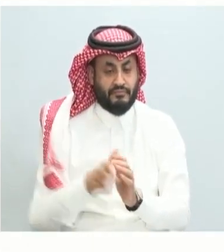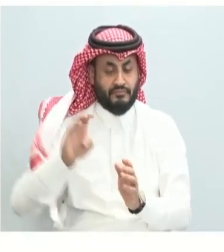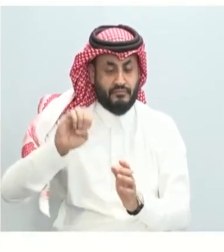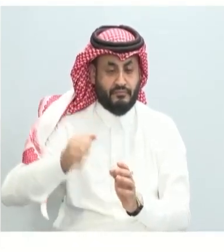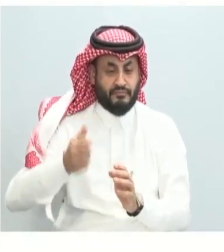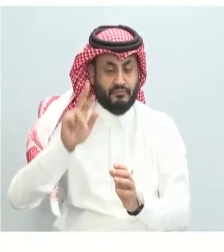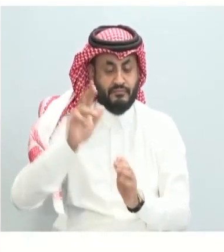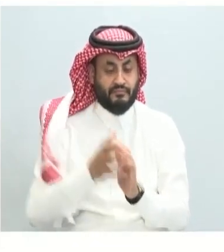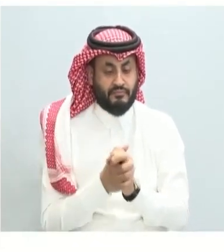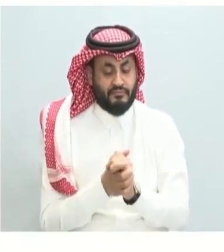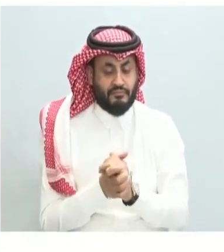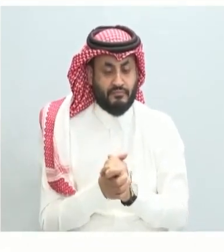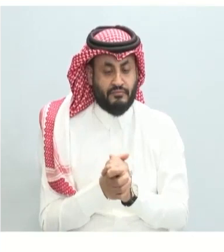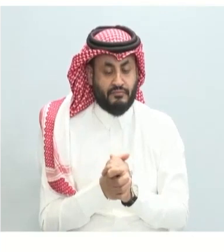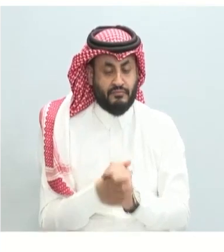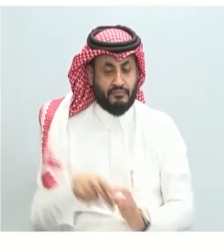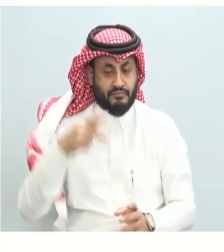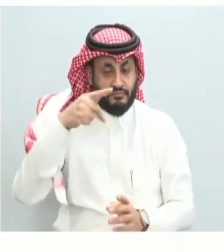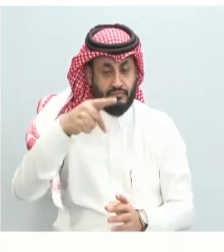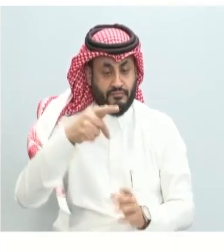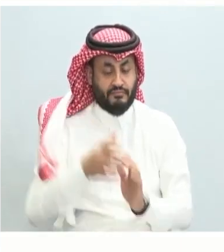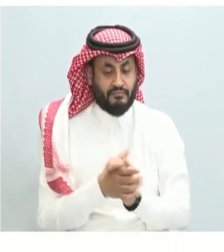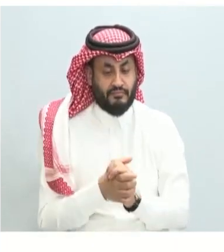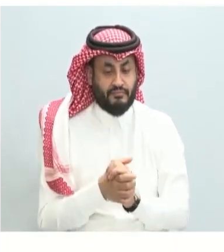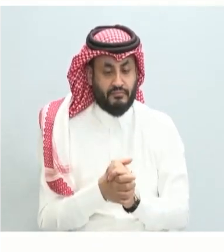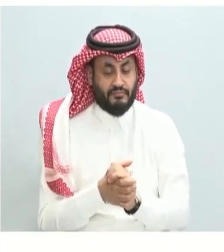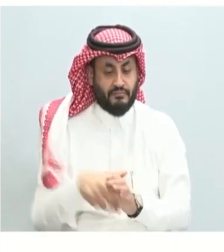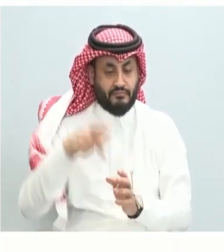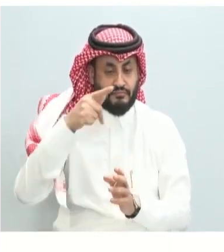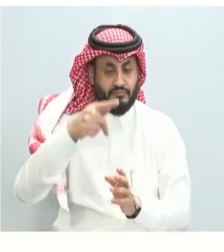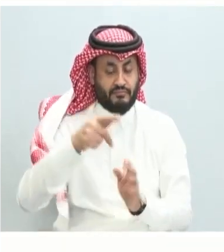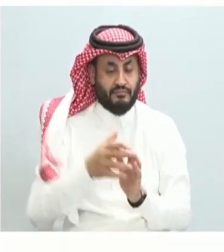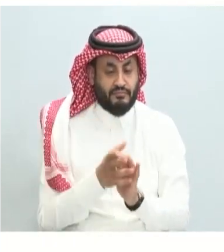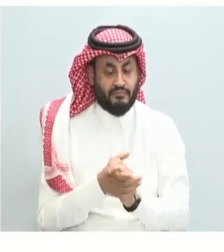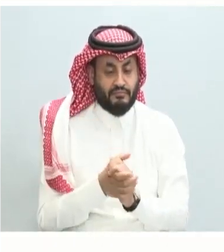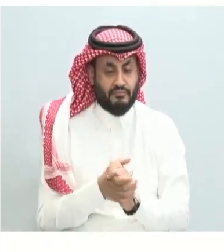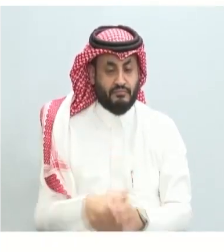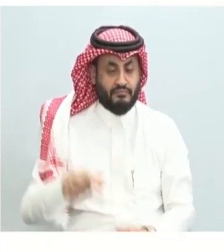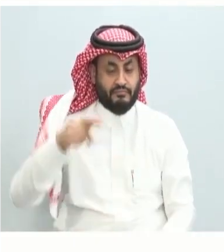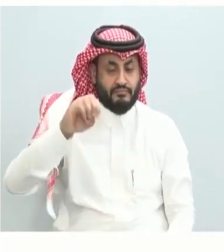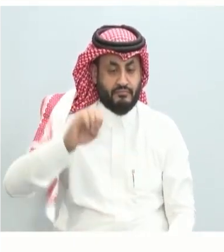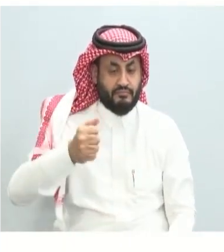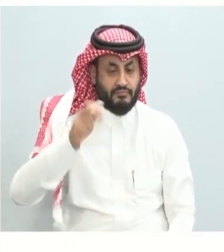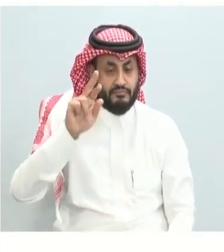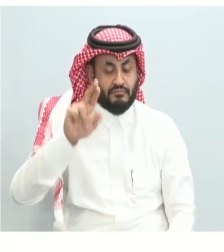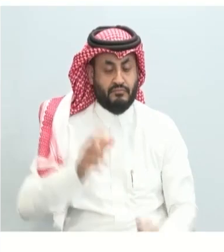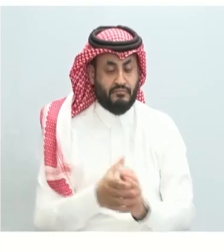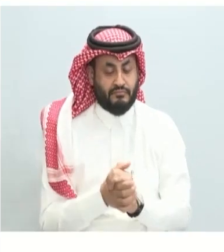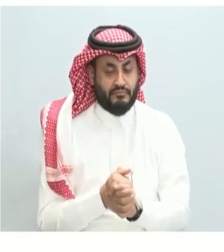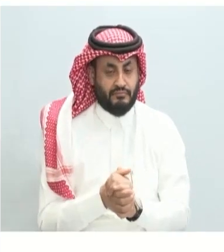Bear. P. P as in